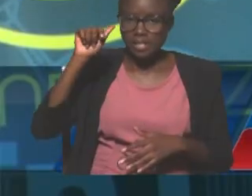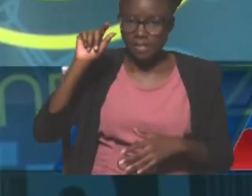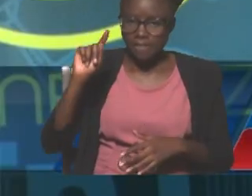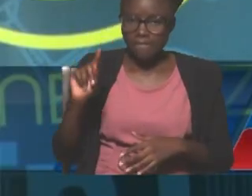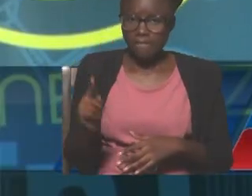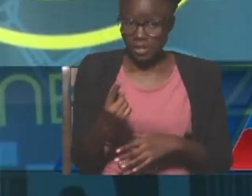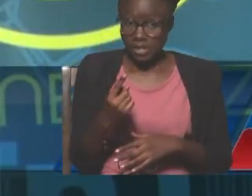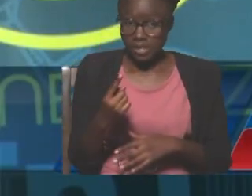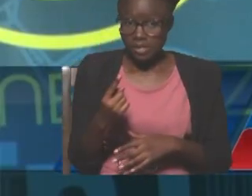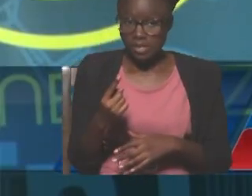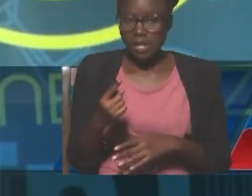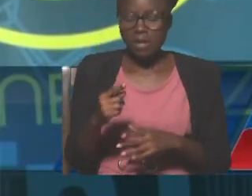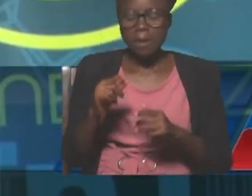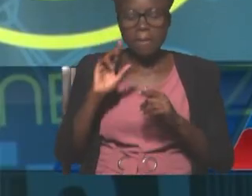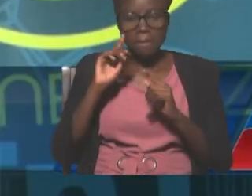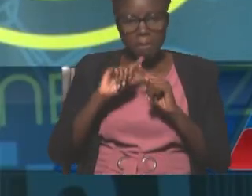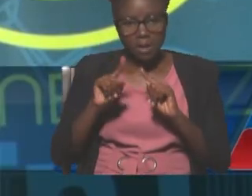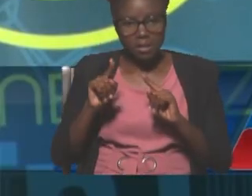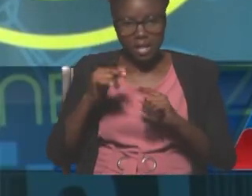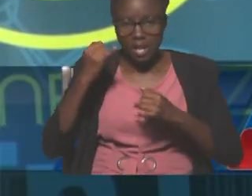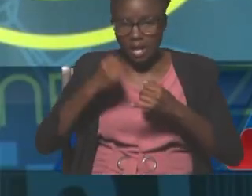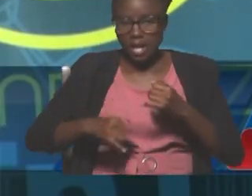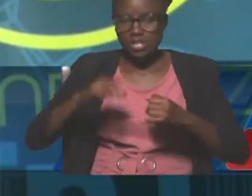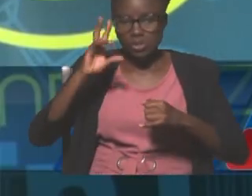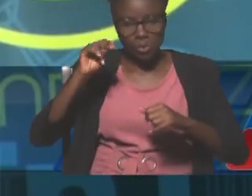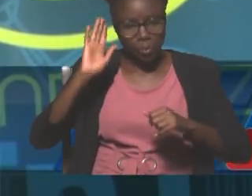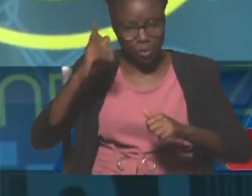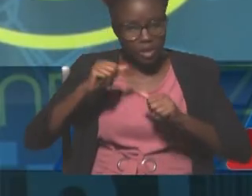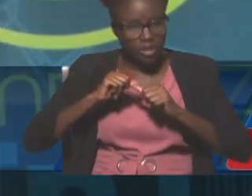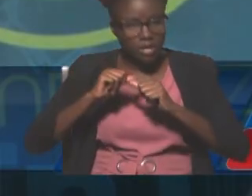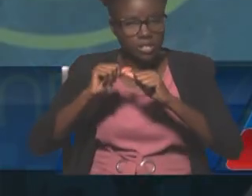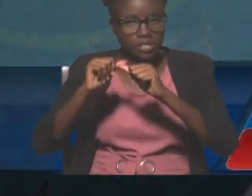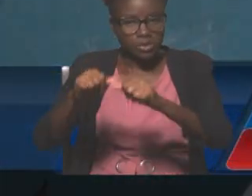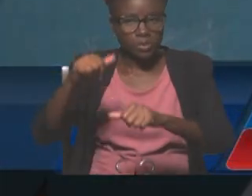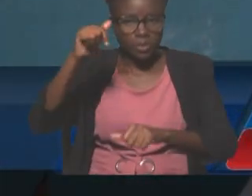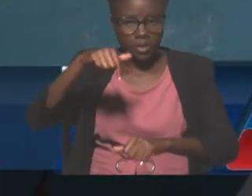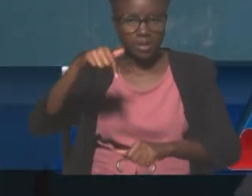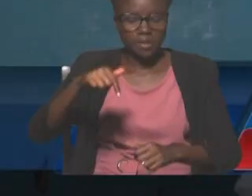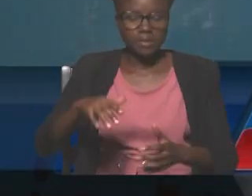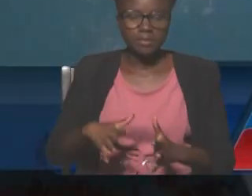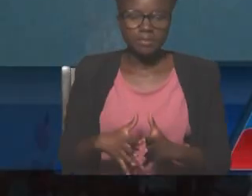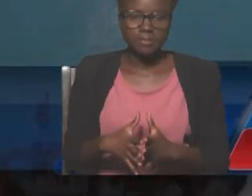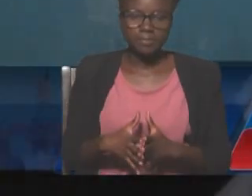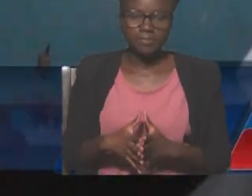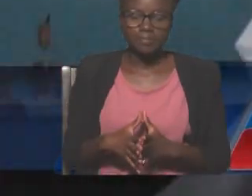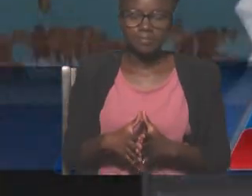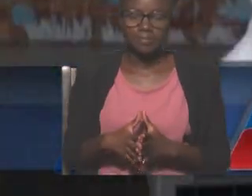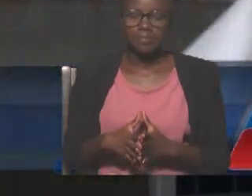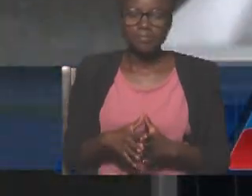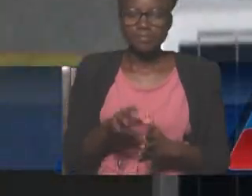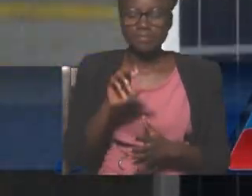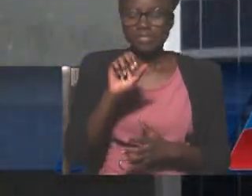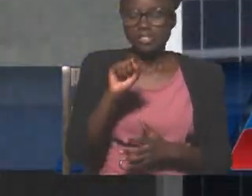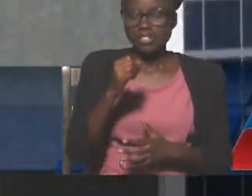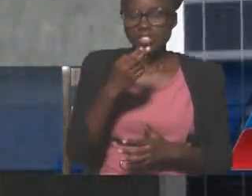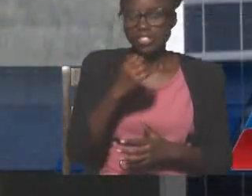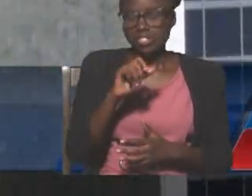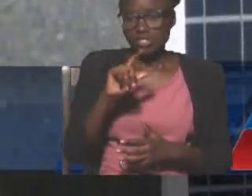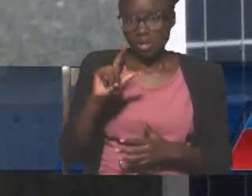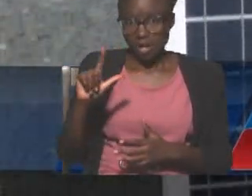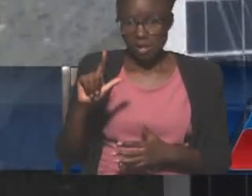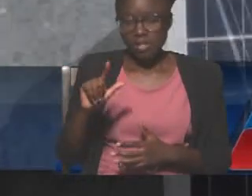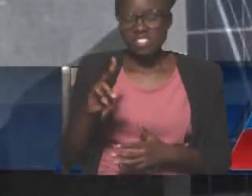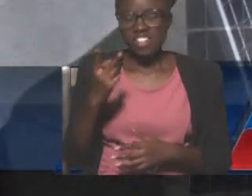many renewable energy innovations born right here in our region. Culminating its third year, Shell, through this Re-Energize